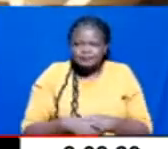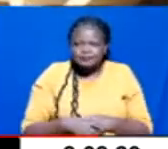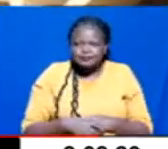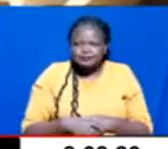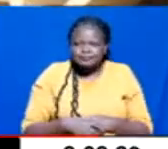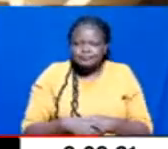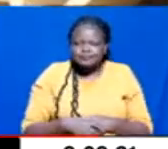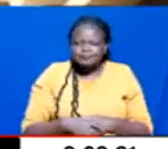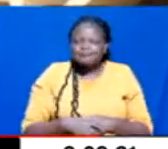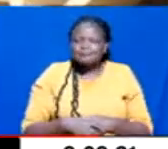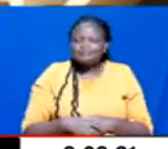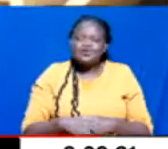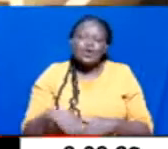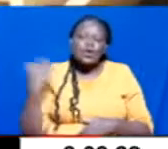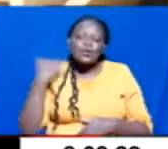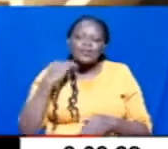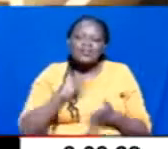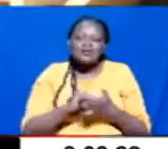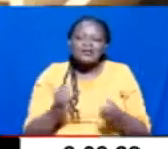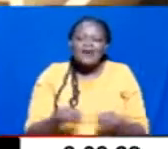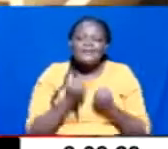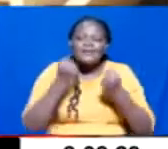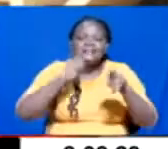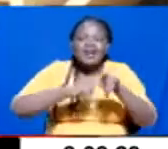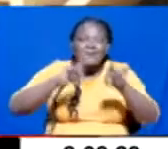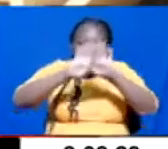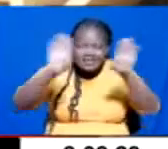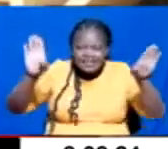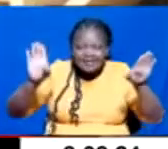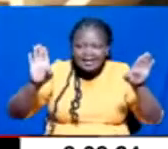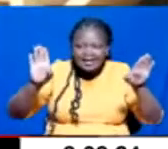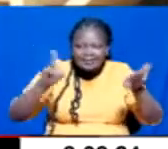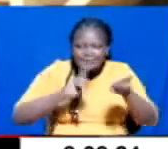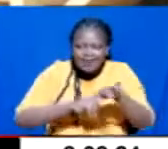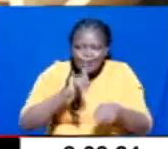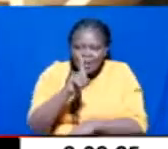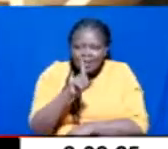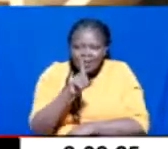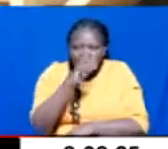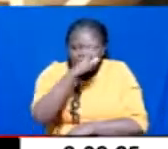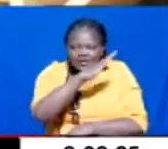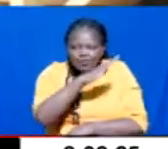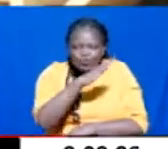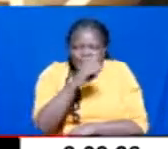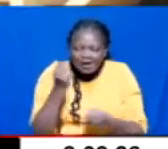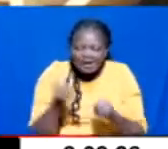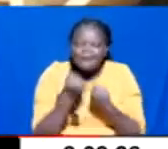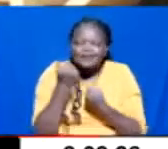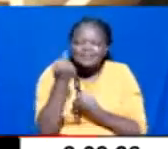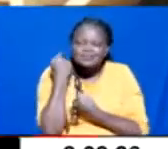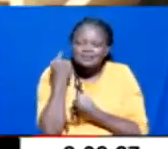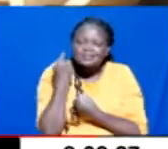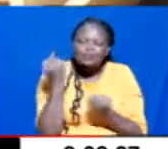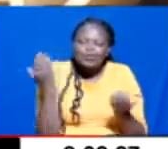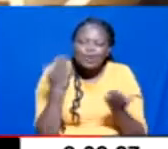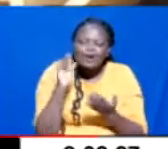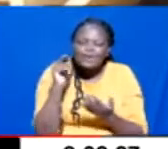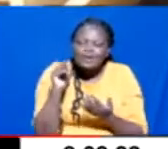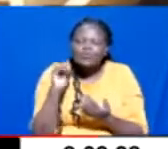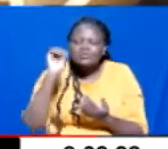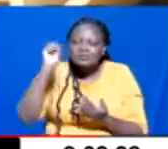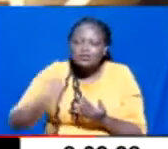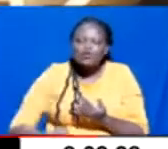daylight robbery, daylight Muchana Sasaba, that took place yesterday in Baringo South constituency,